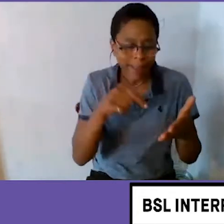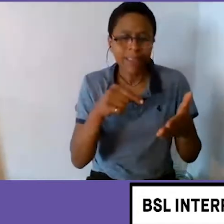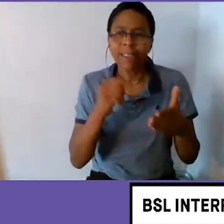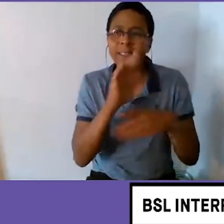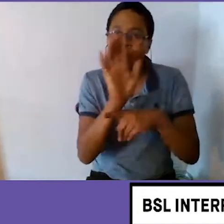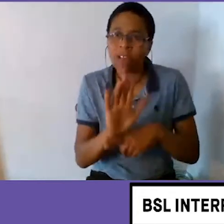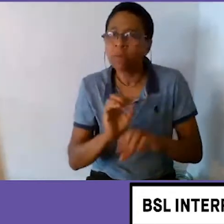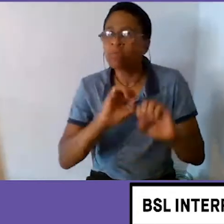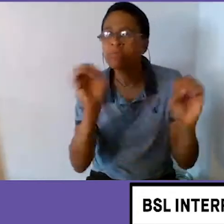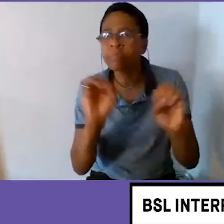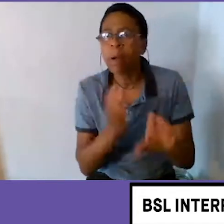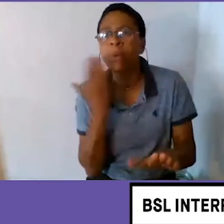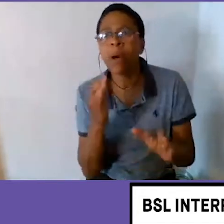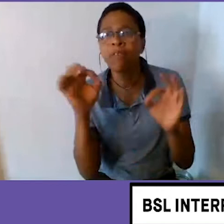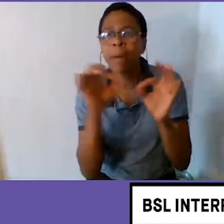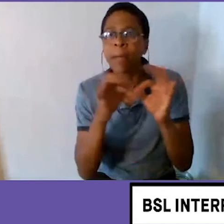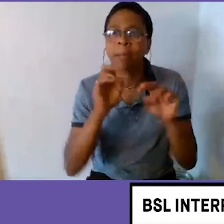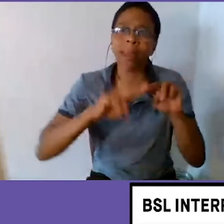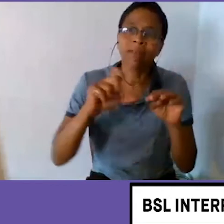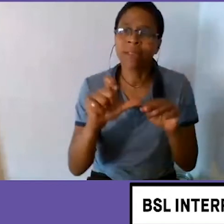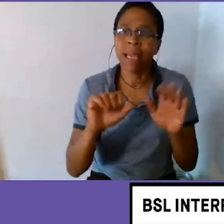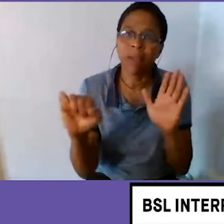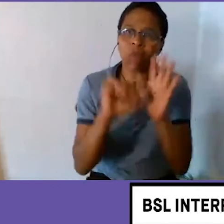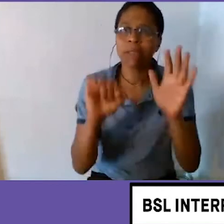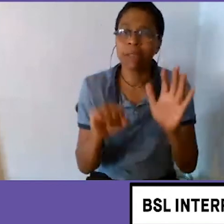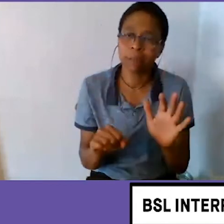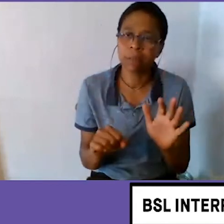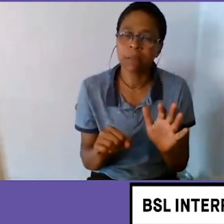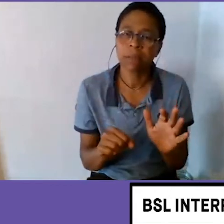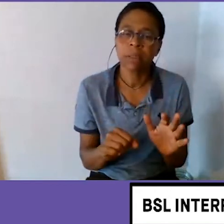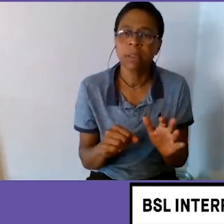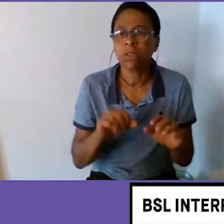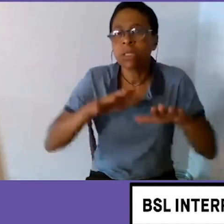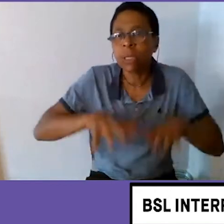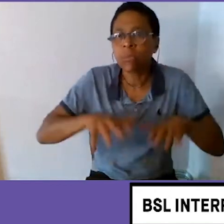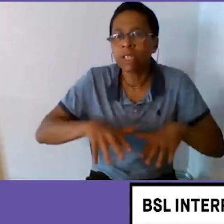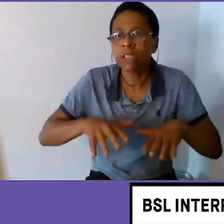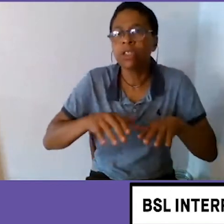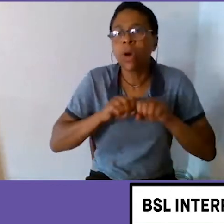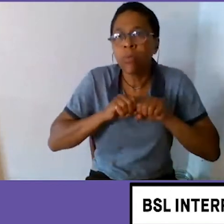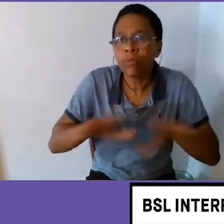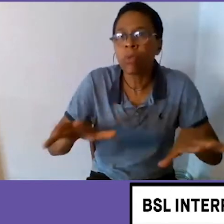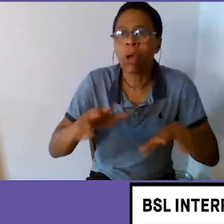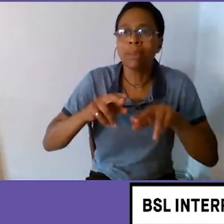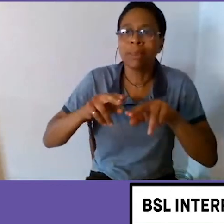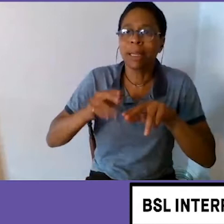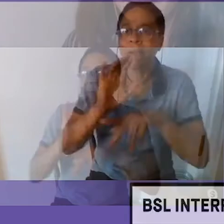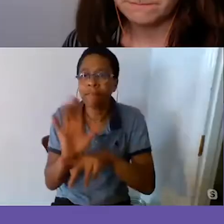rated, I would assume, and I just wondered how you get past those obstacles.